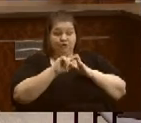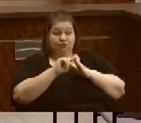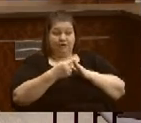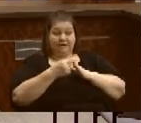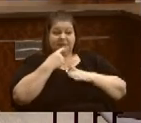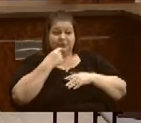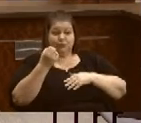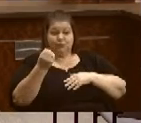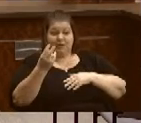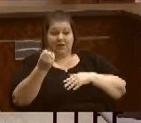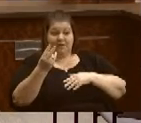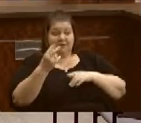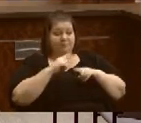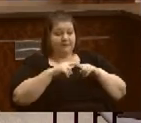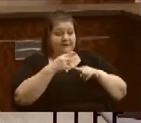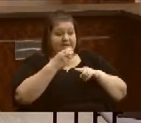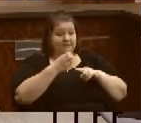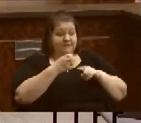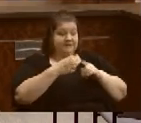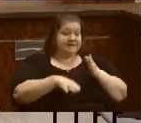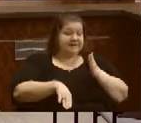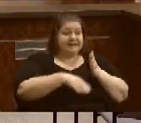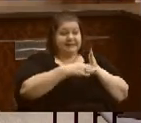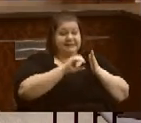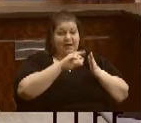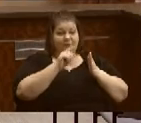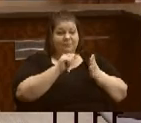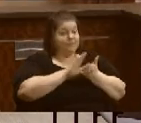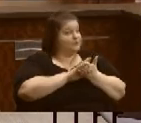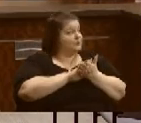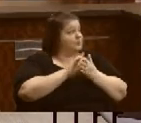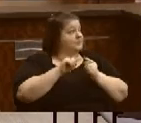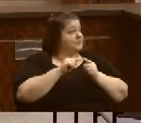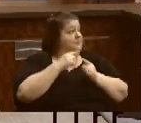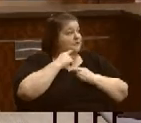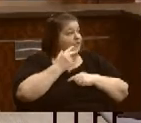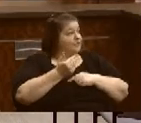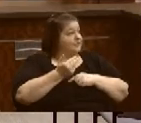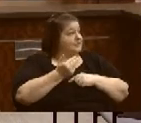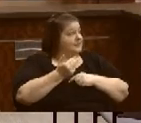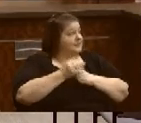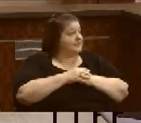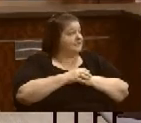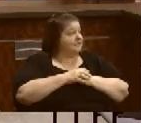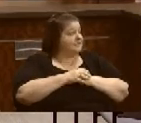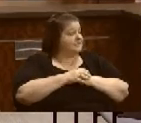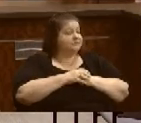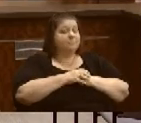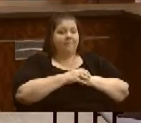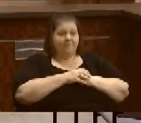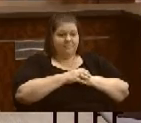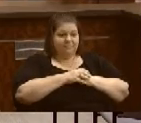that, but I suggest that you might want to explain it. From here, you went to